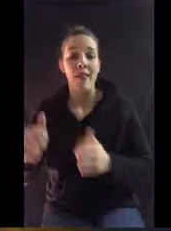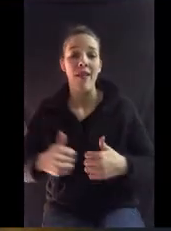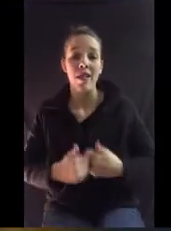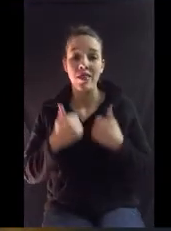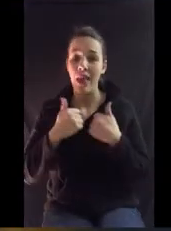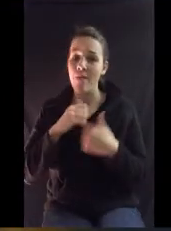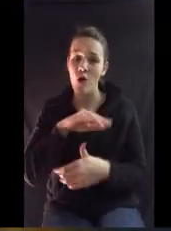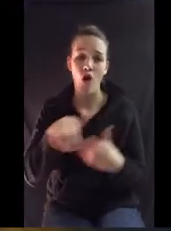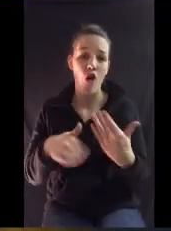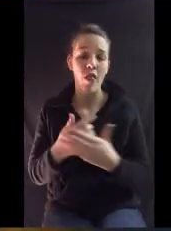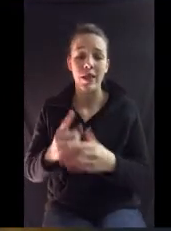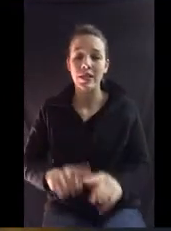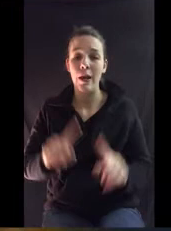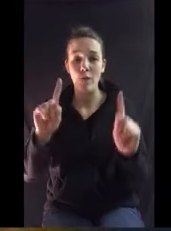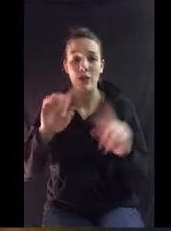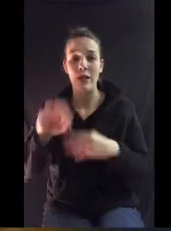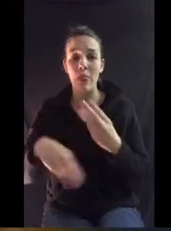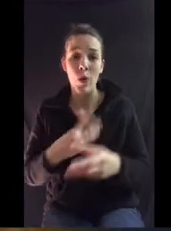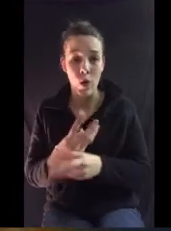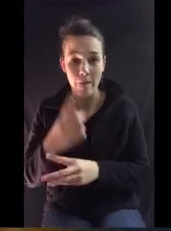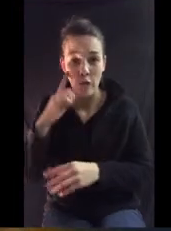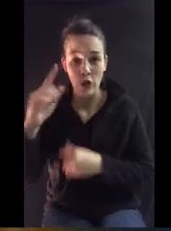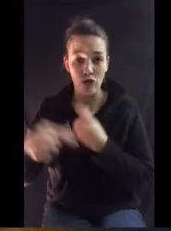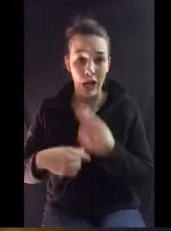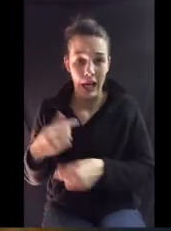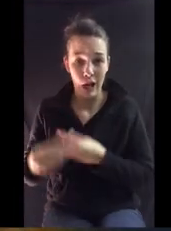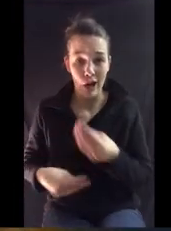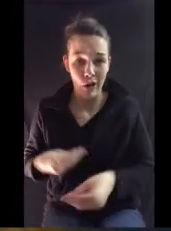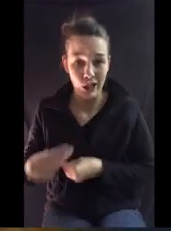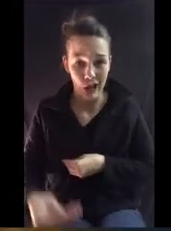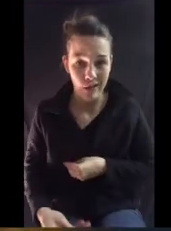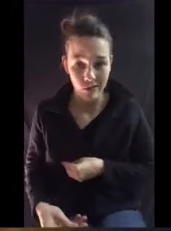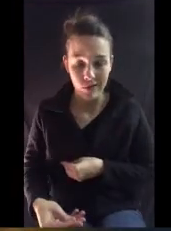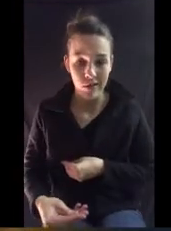a child whose life makes all the difference in the